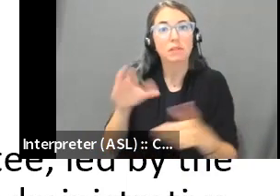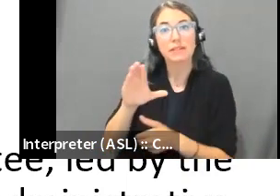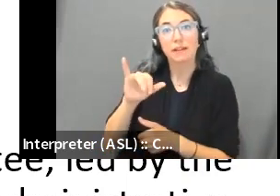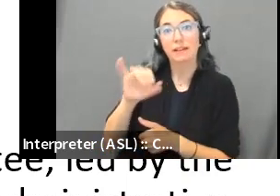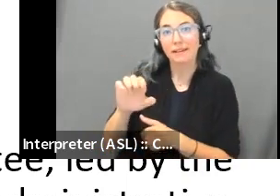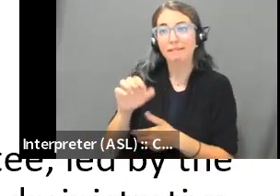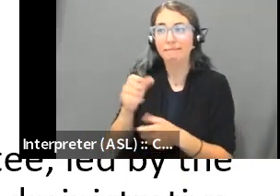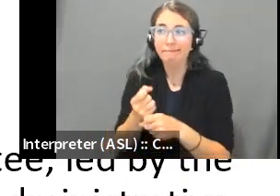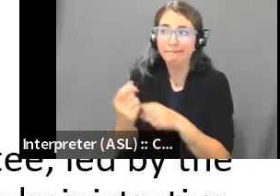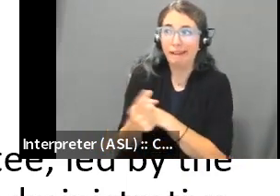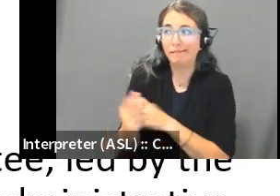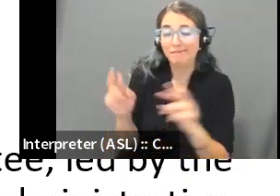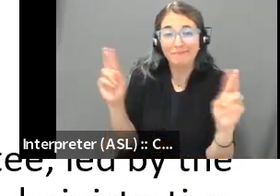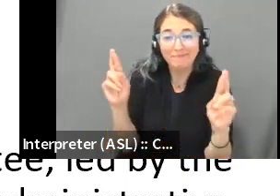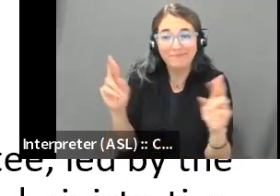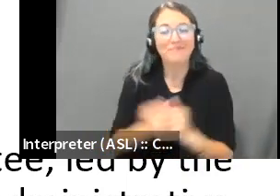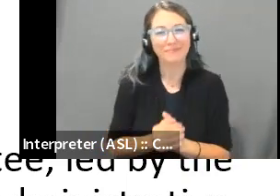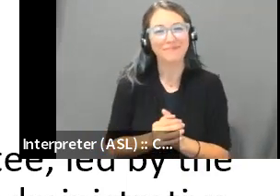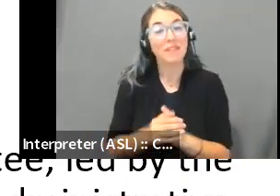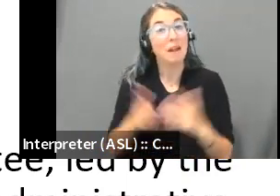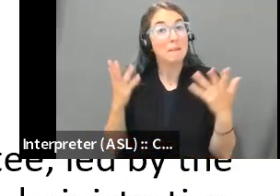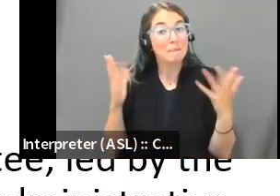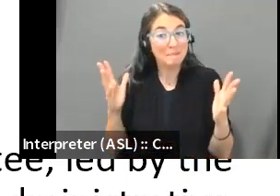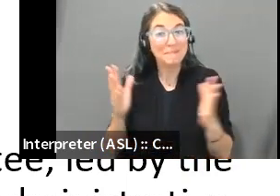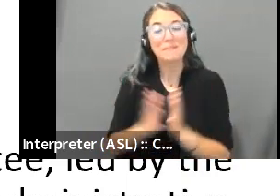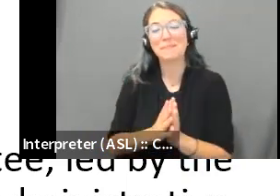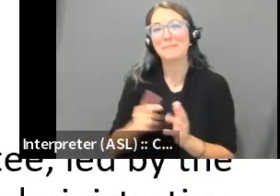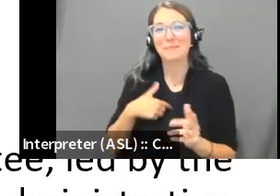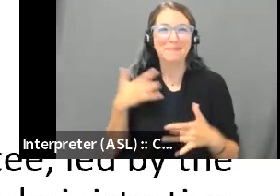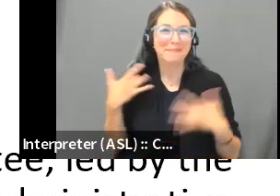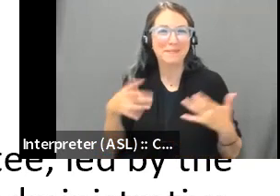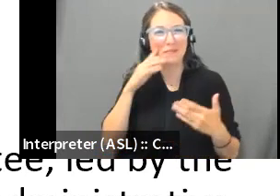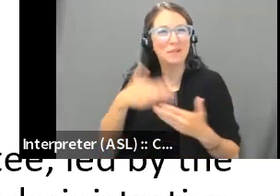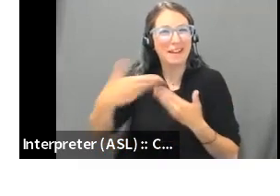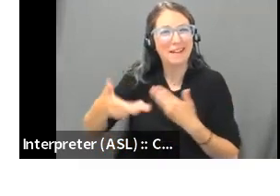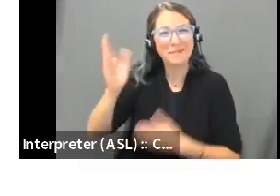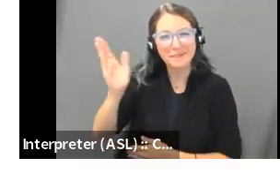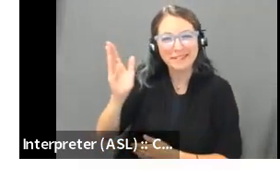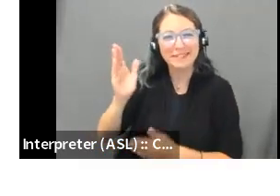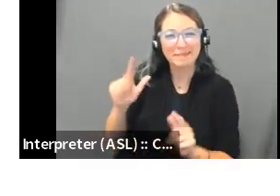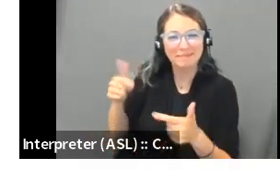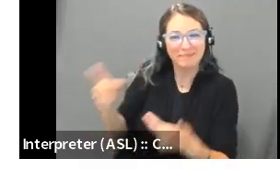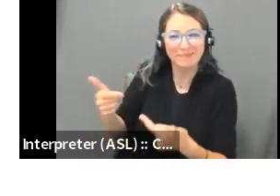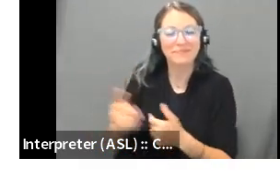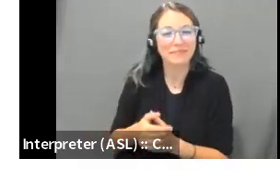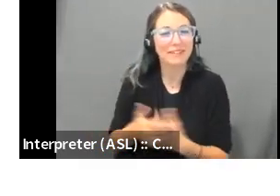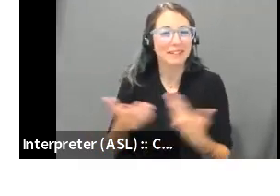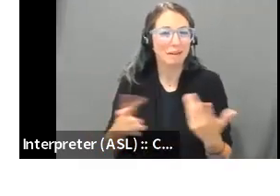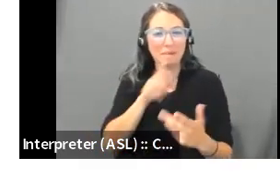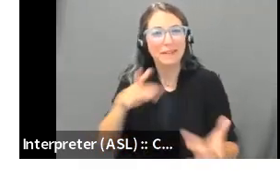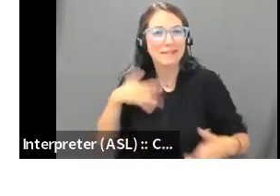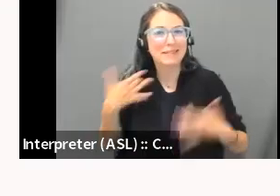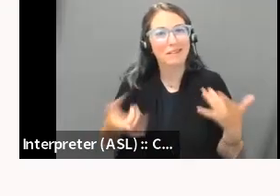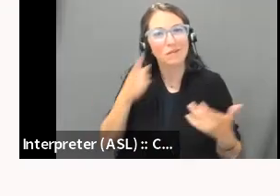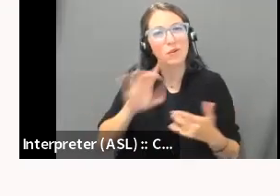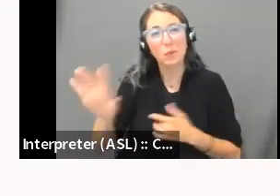sometime next year. So that's the end, and I look forward to the next presentation, and then having time with y'all for questions and